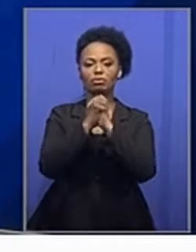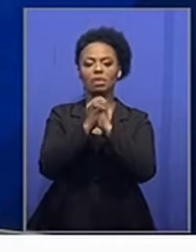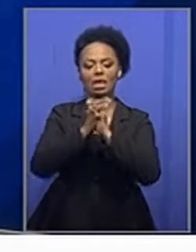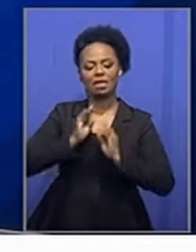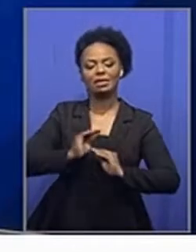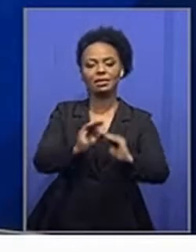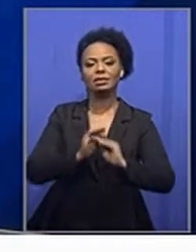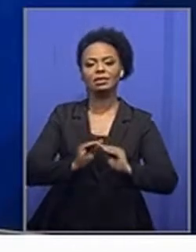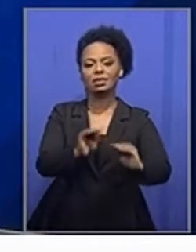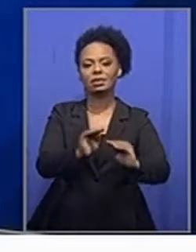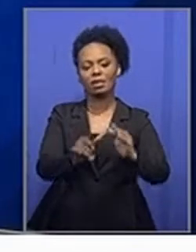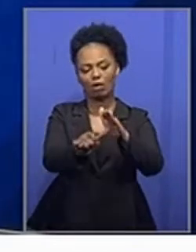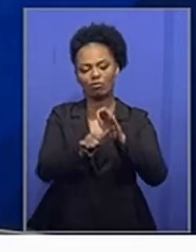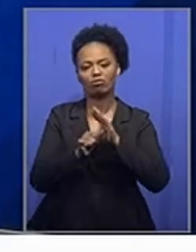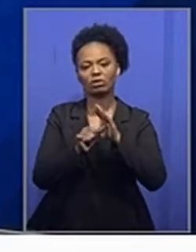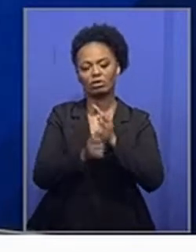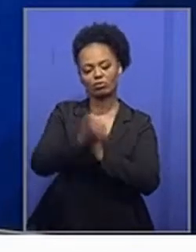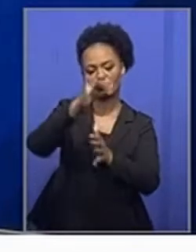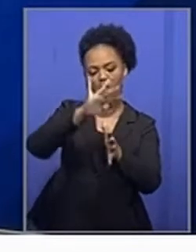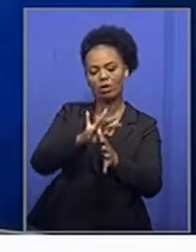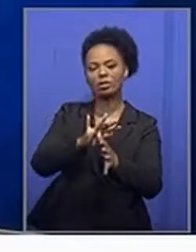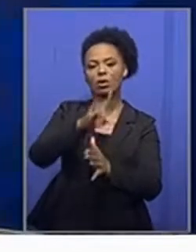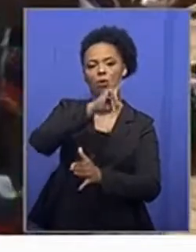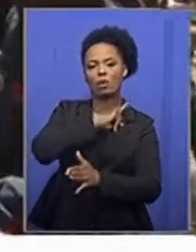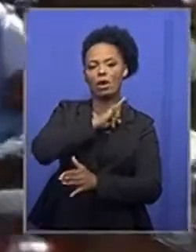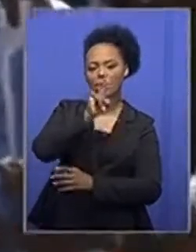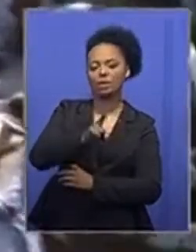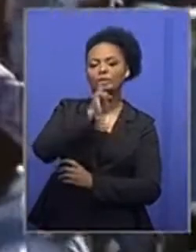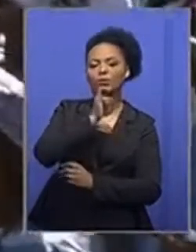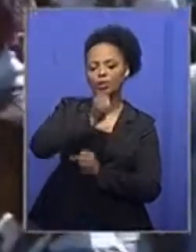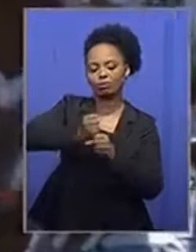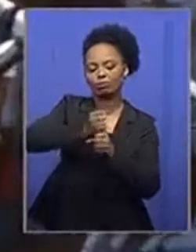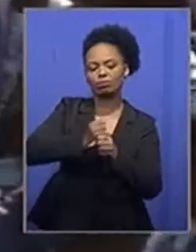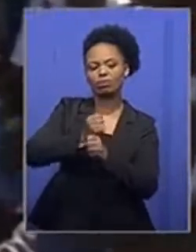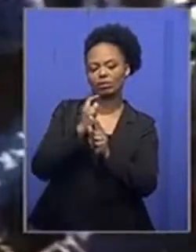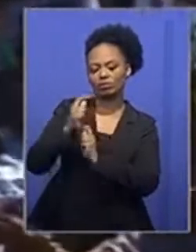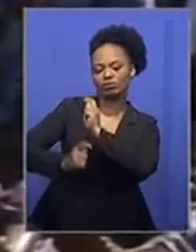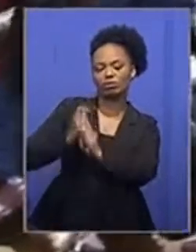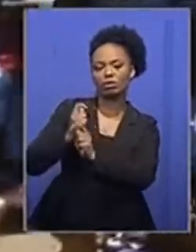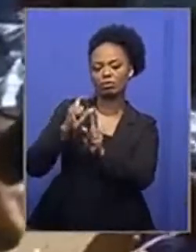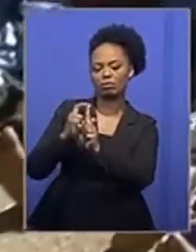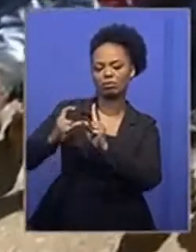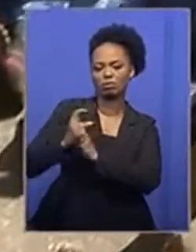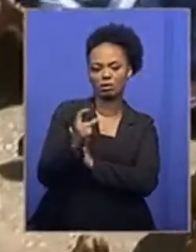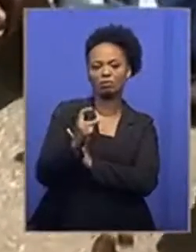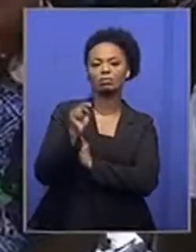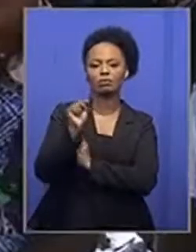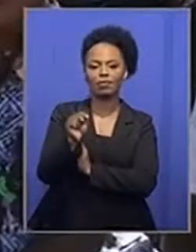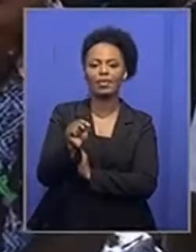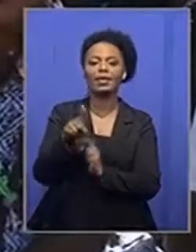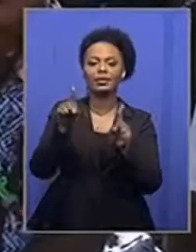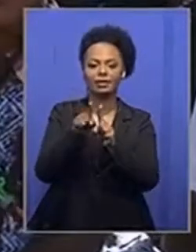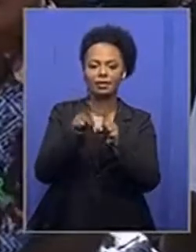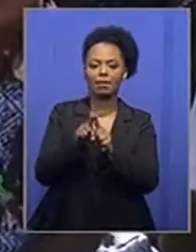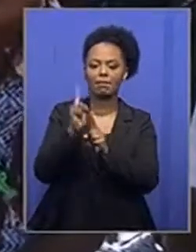the importance ya moriana wa setho and bogologolo re sebedisane